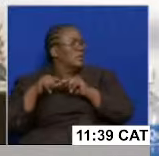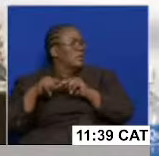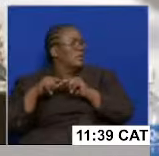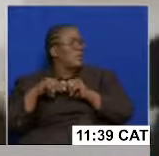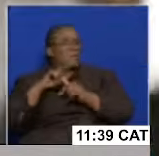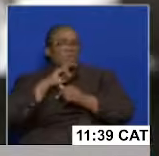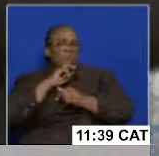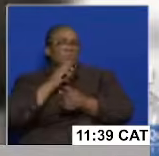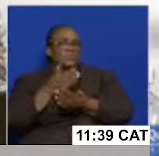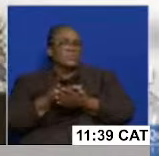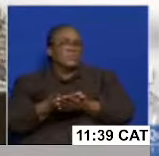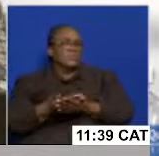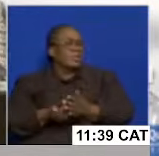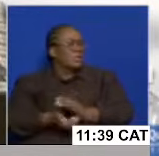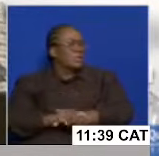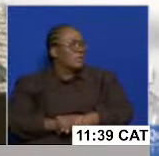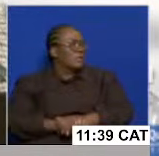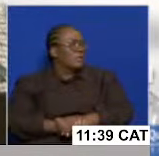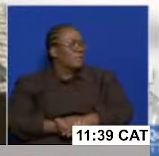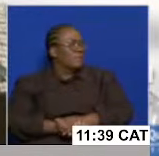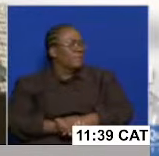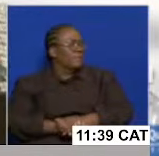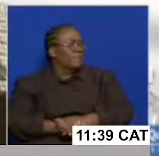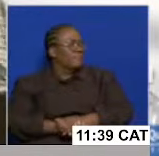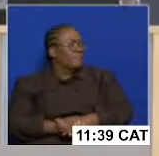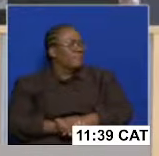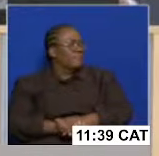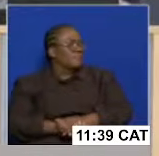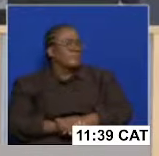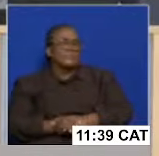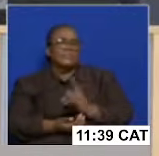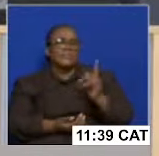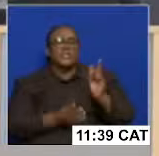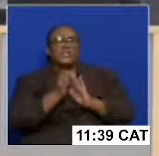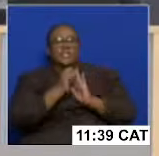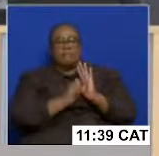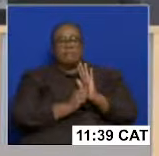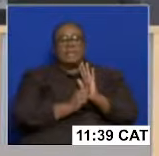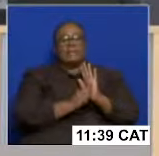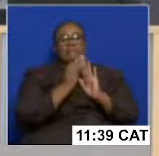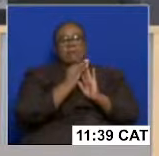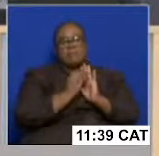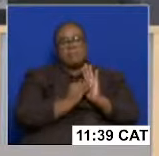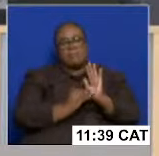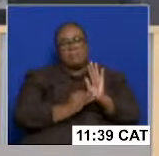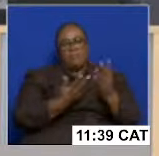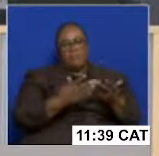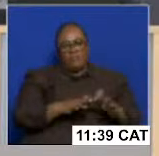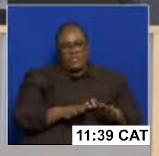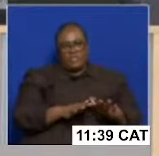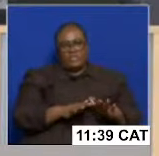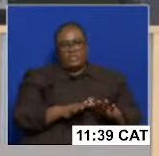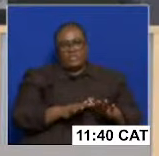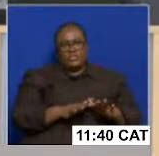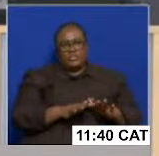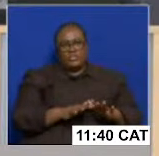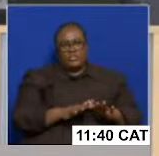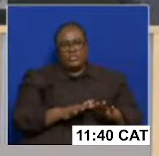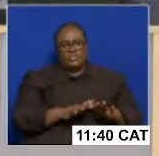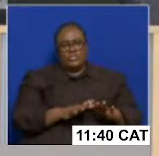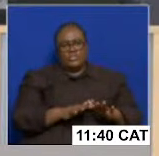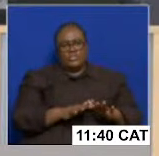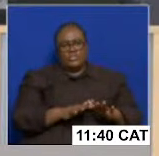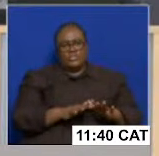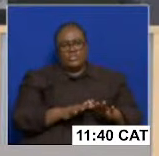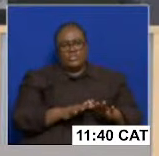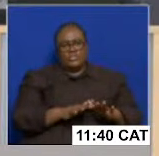And the statement is already on record. It was the statement relied upon by Mr.